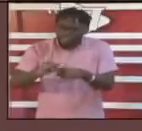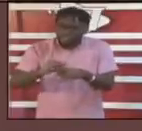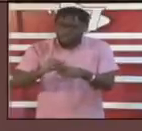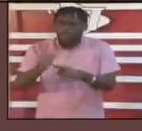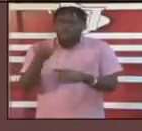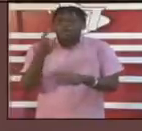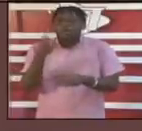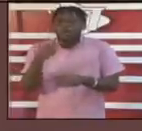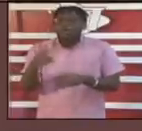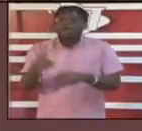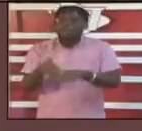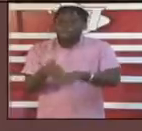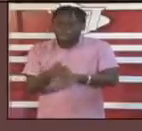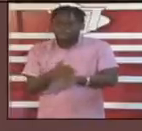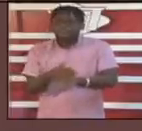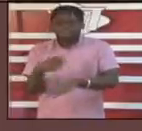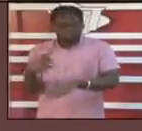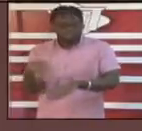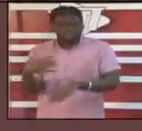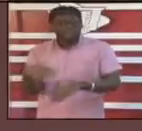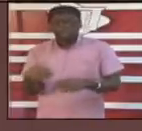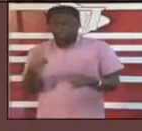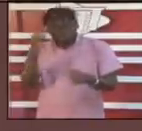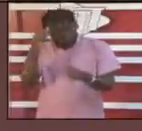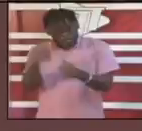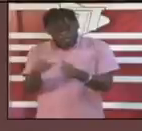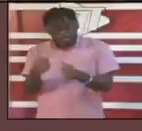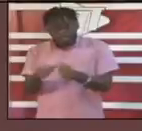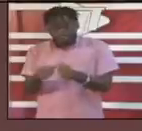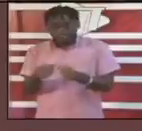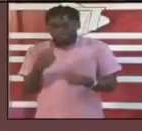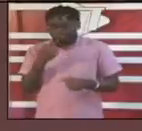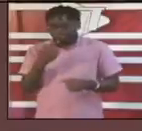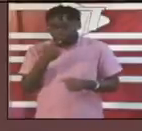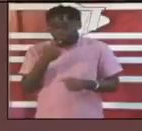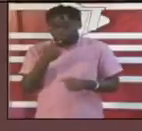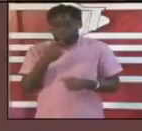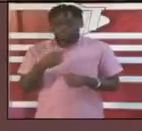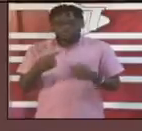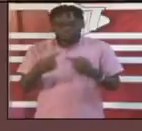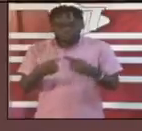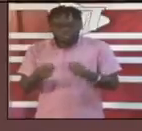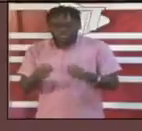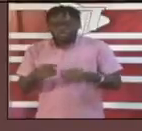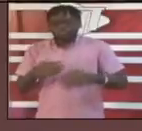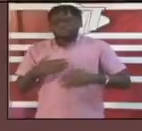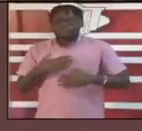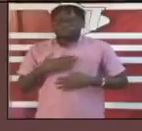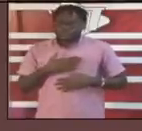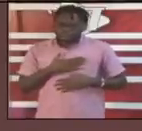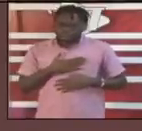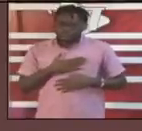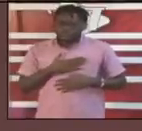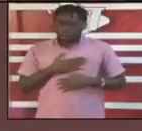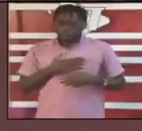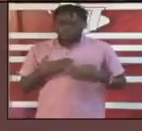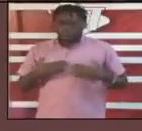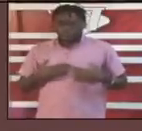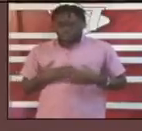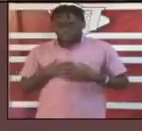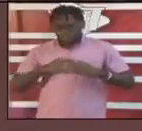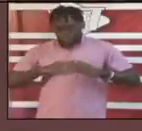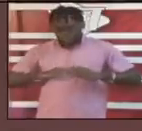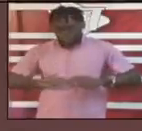breathing. Today, I want to add to that technique. When you are feeling overwhelmed